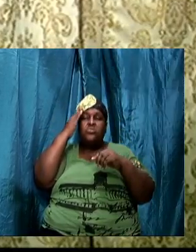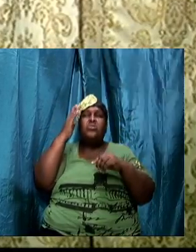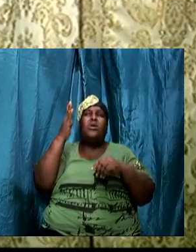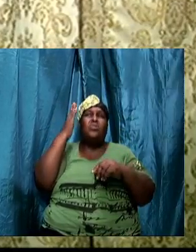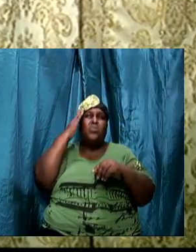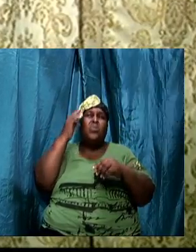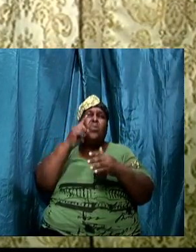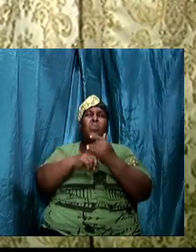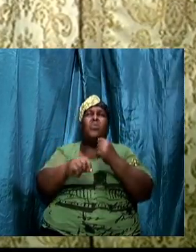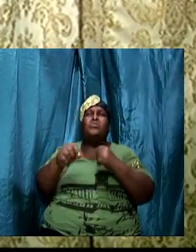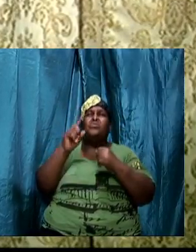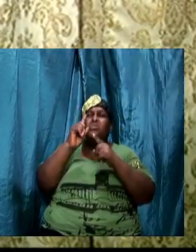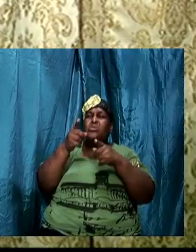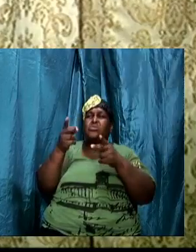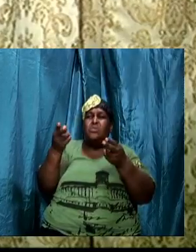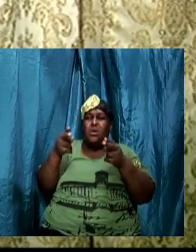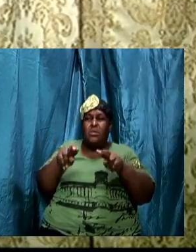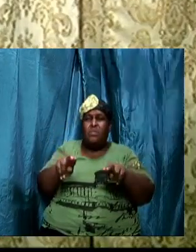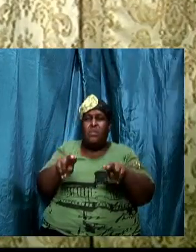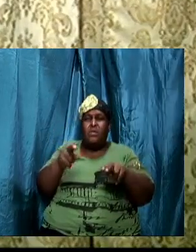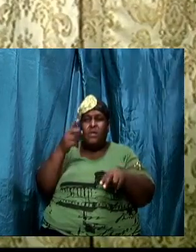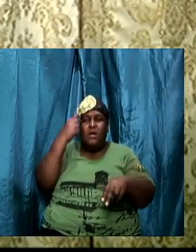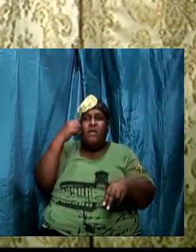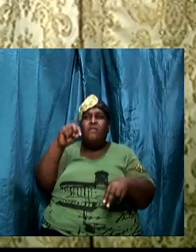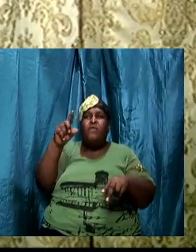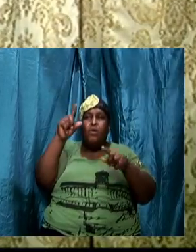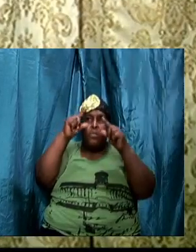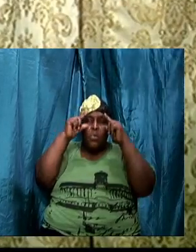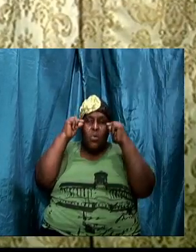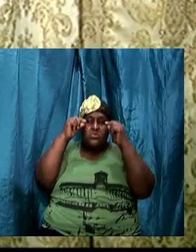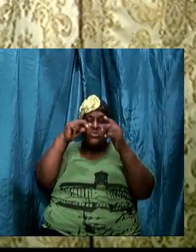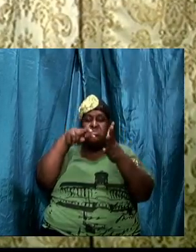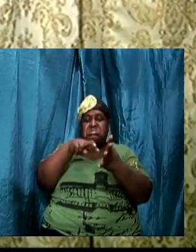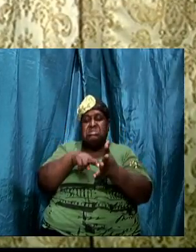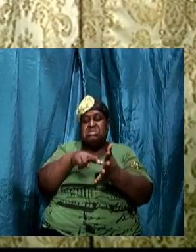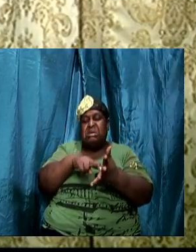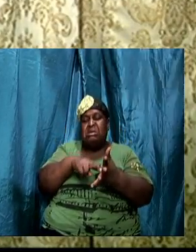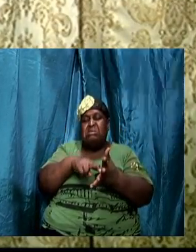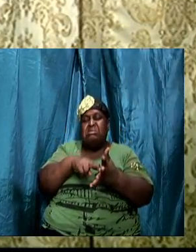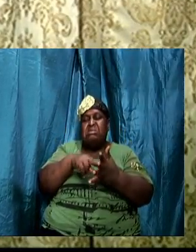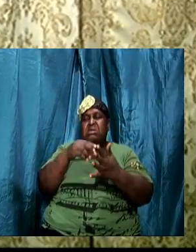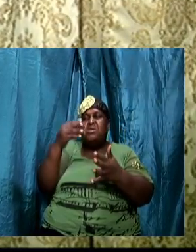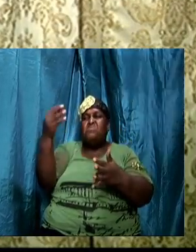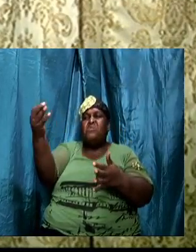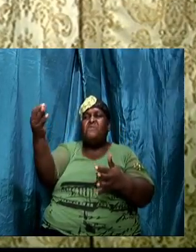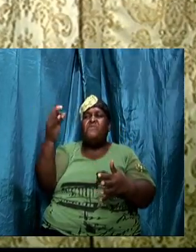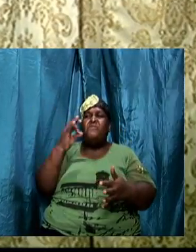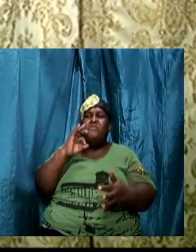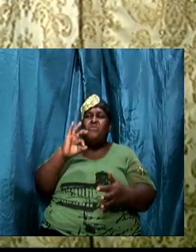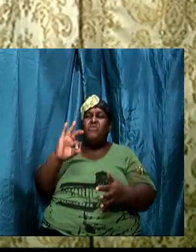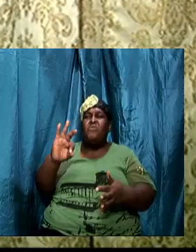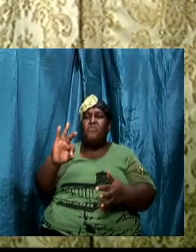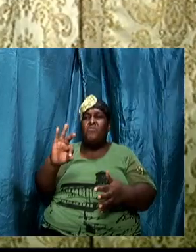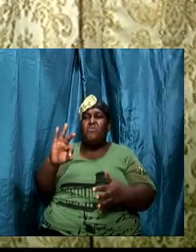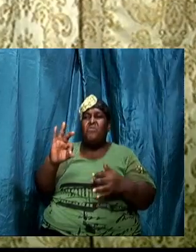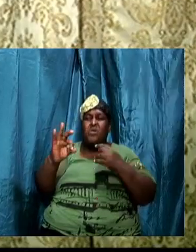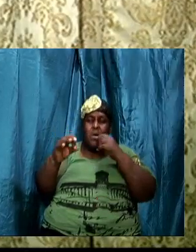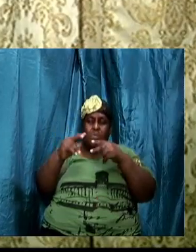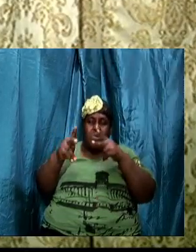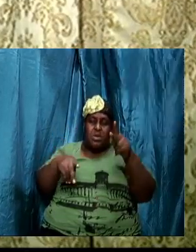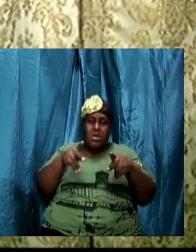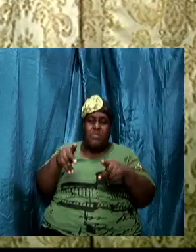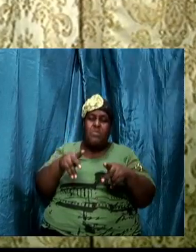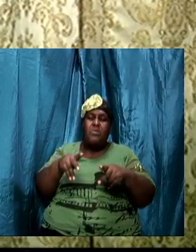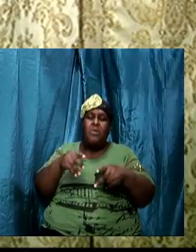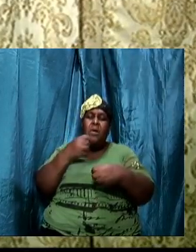for him to stand before the Pharaoh and say, "Thus saith the Lord, set my people free," they are going